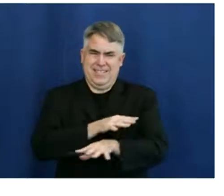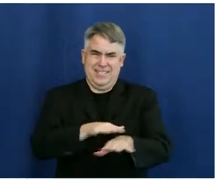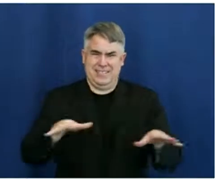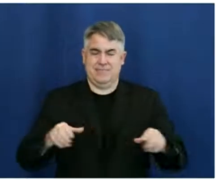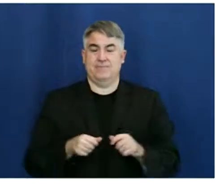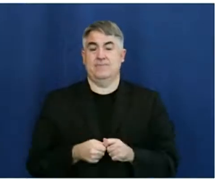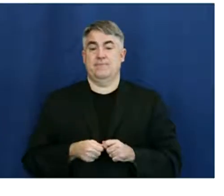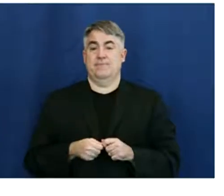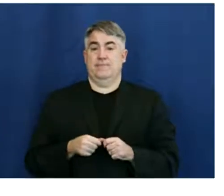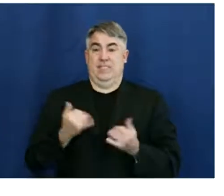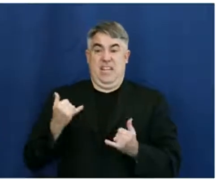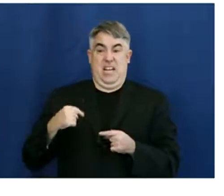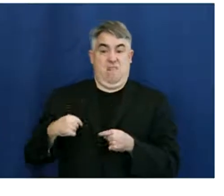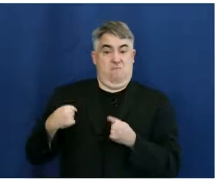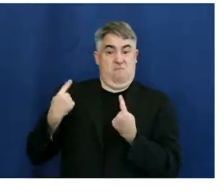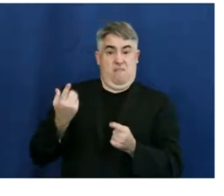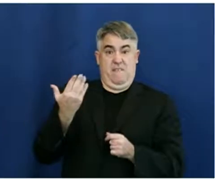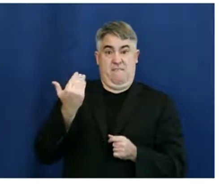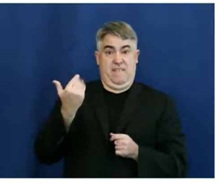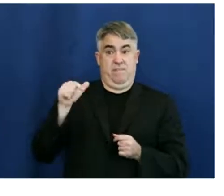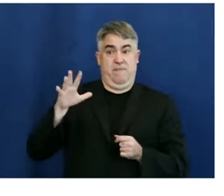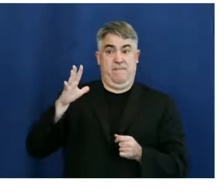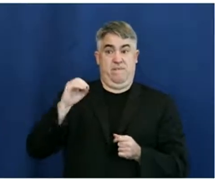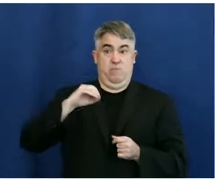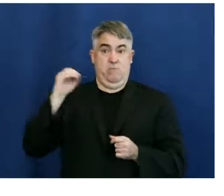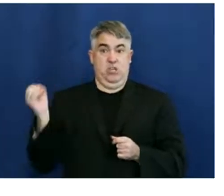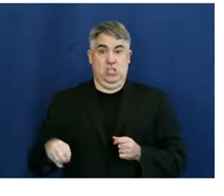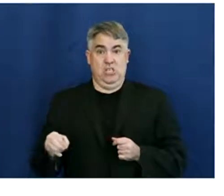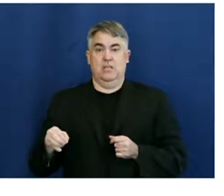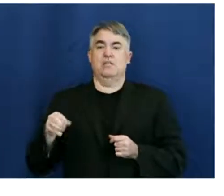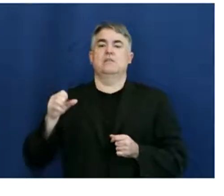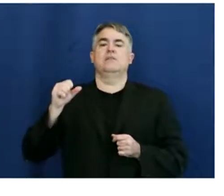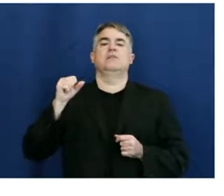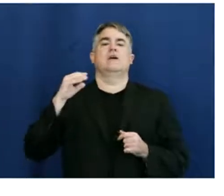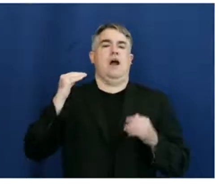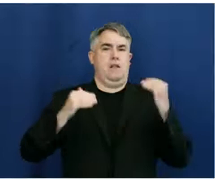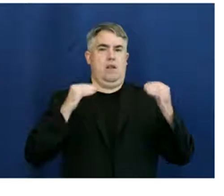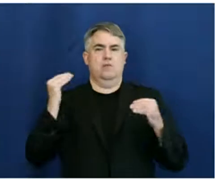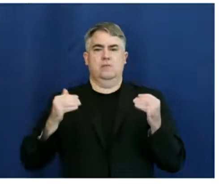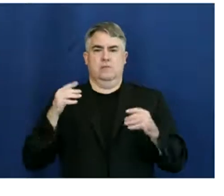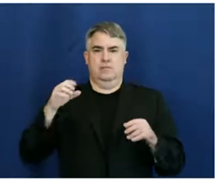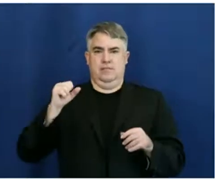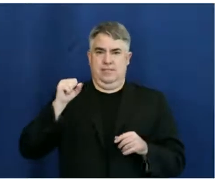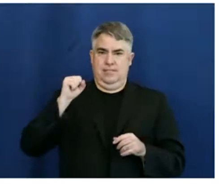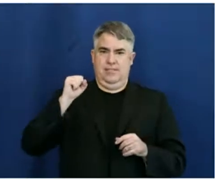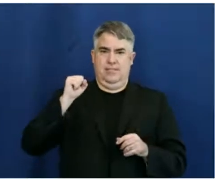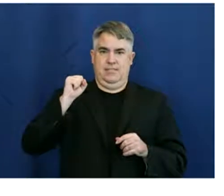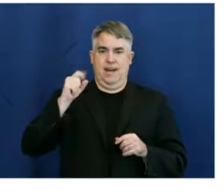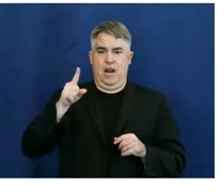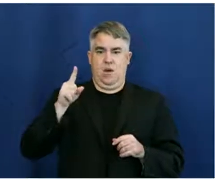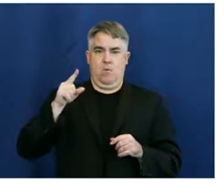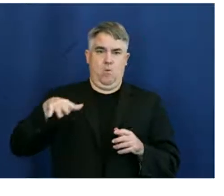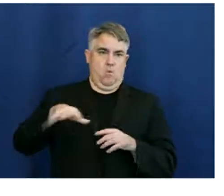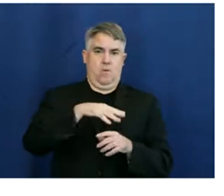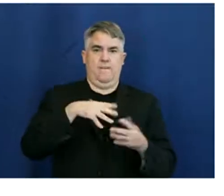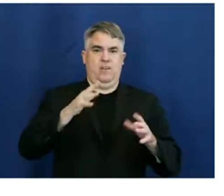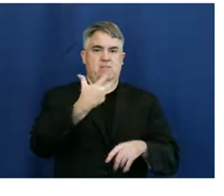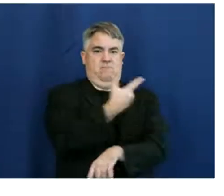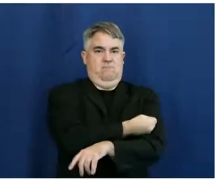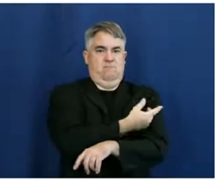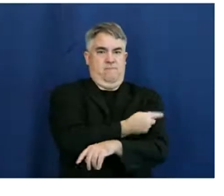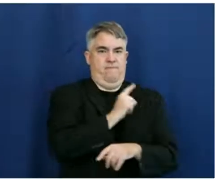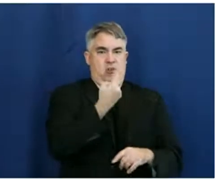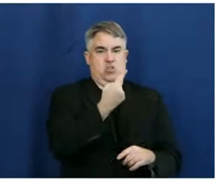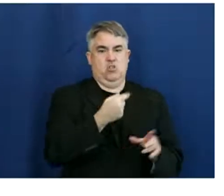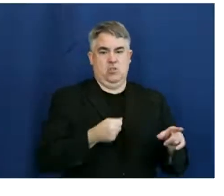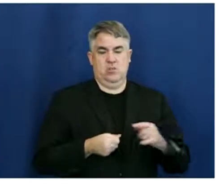15.5% of our adult population have received at least a first dose, and 3.3% are fully vaccinated. They have received both